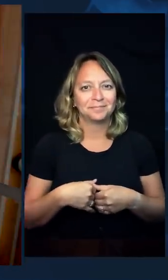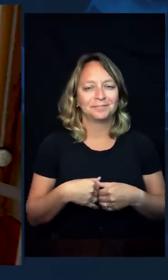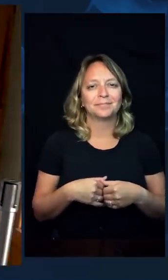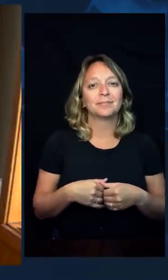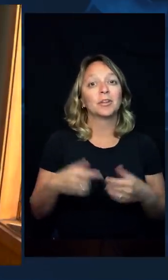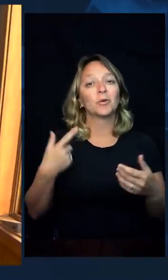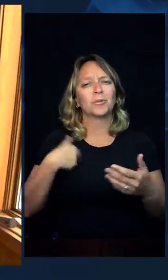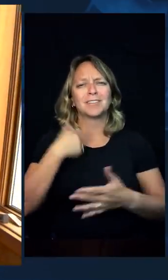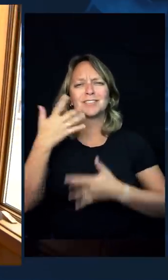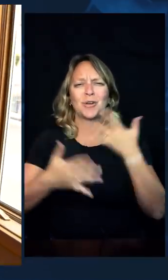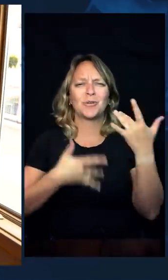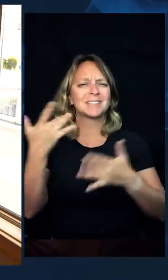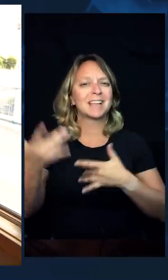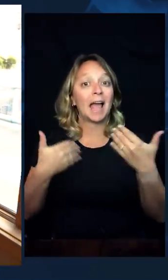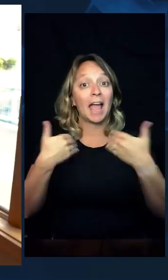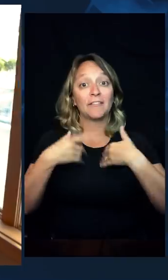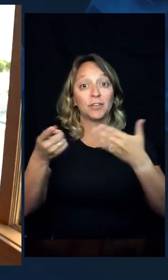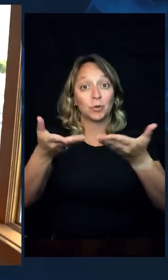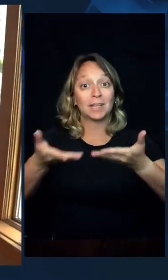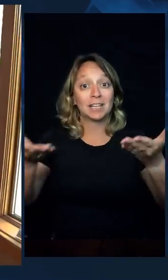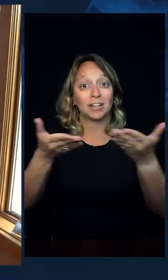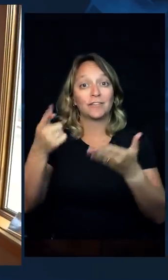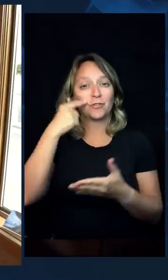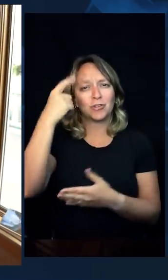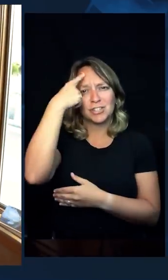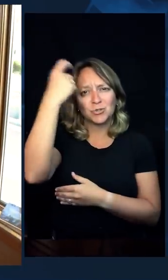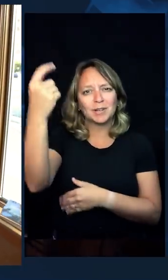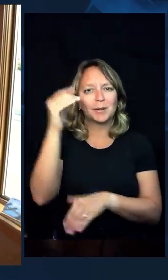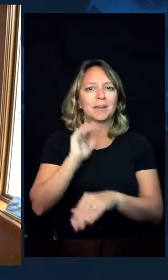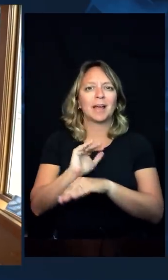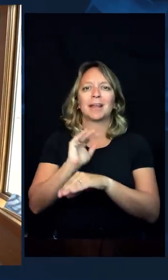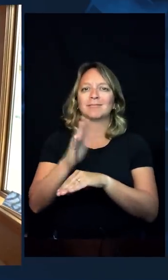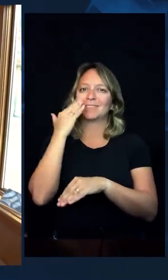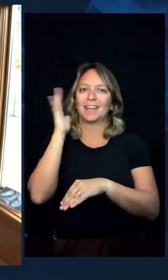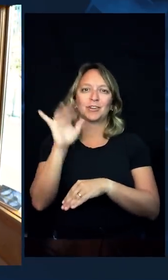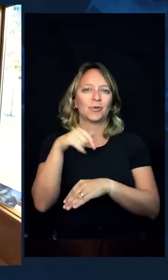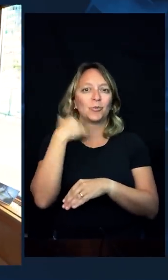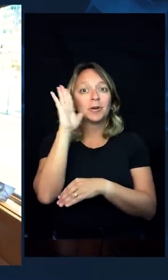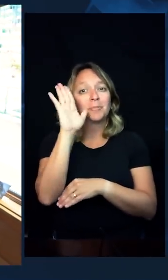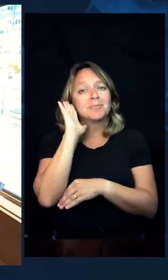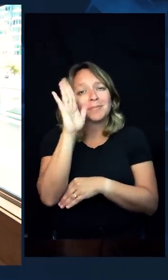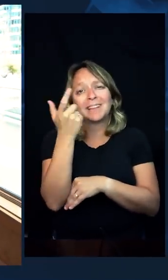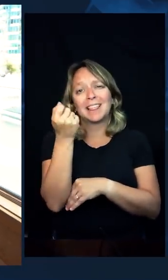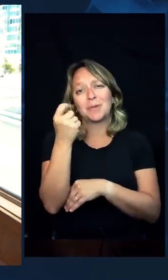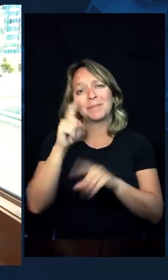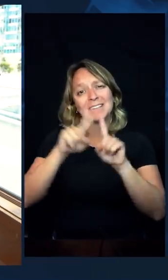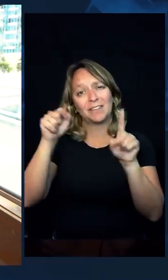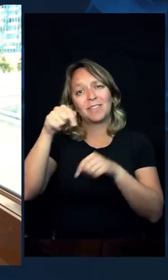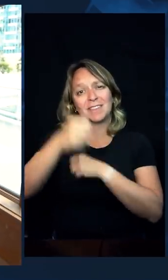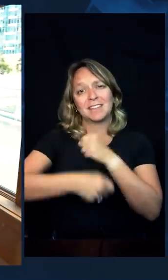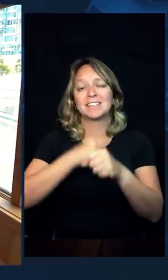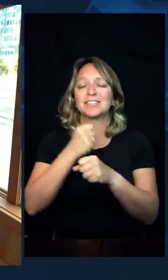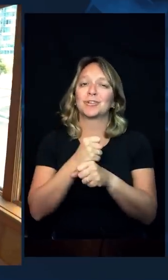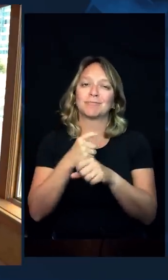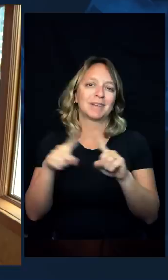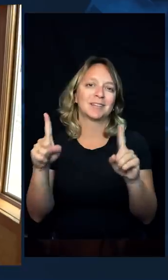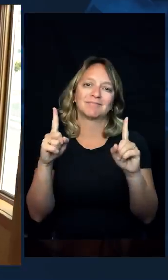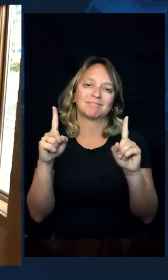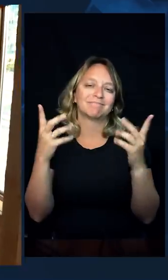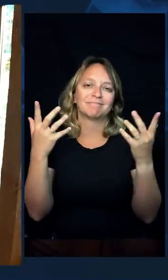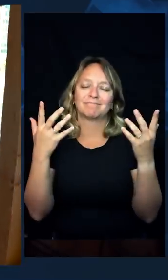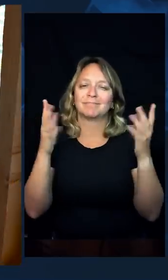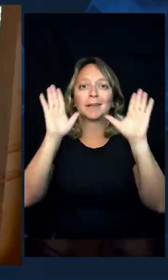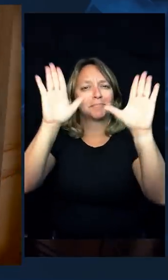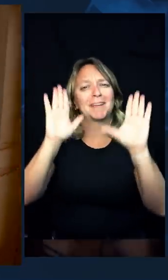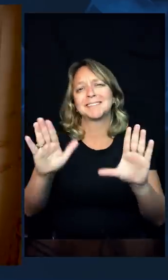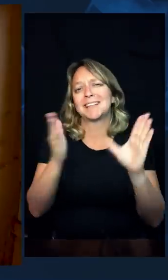We are so excited to have you here for Dream Night. I know it's going to look a little different this year, but we've got some amazing things